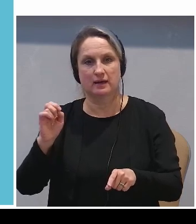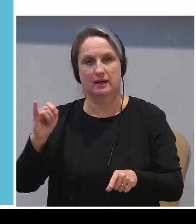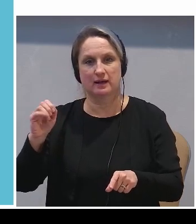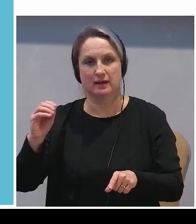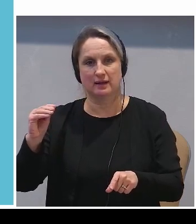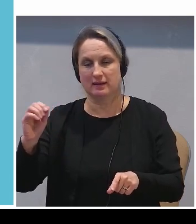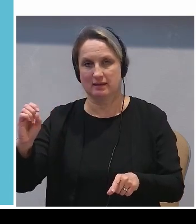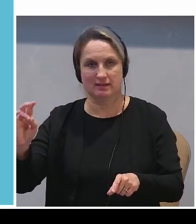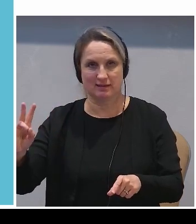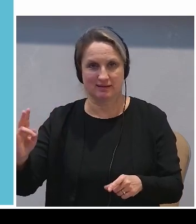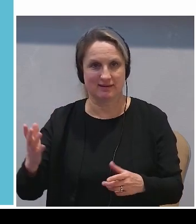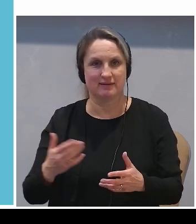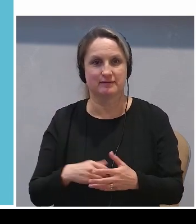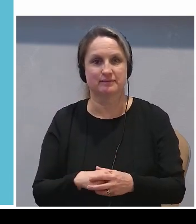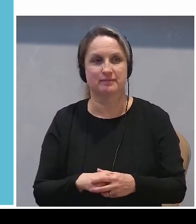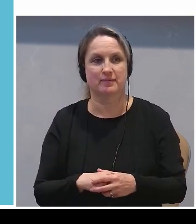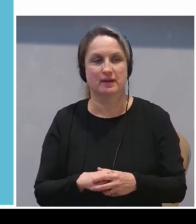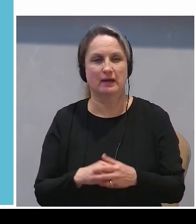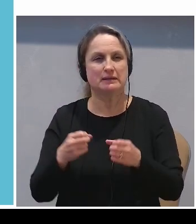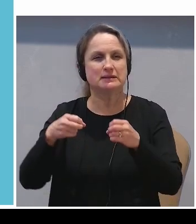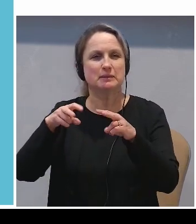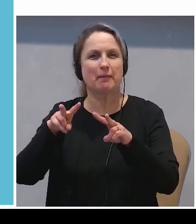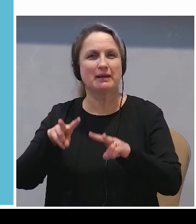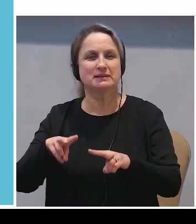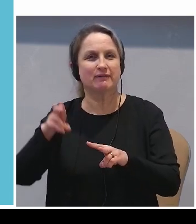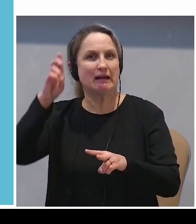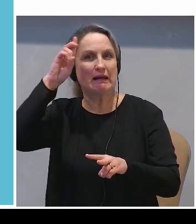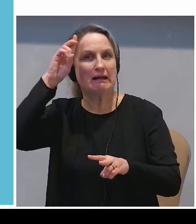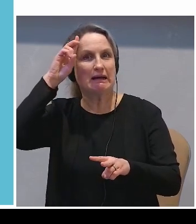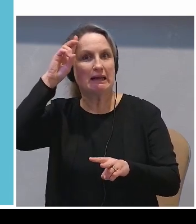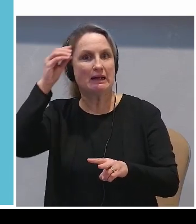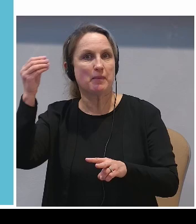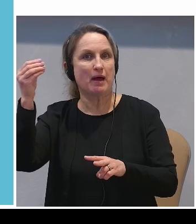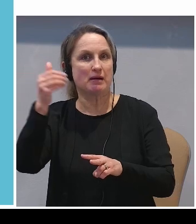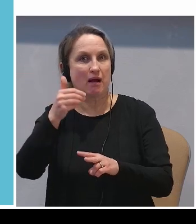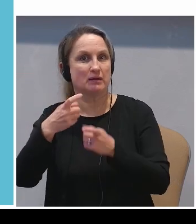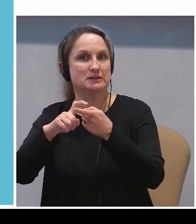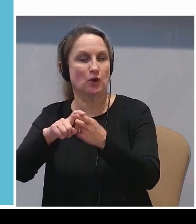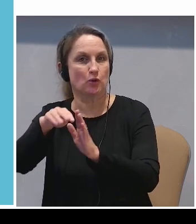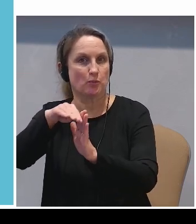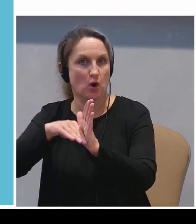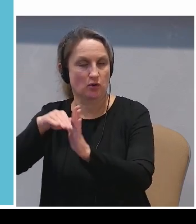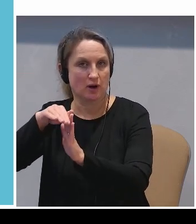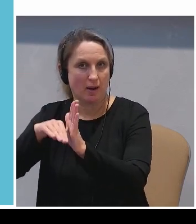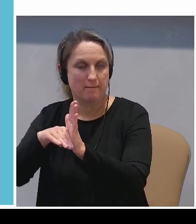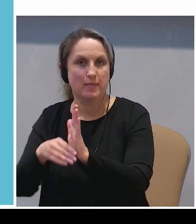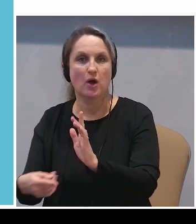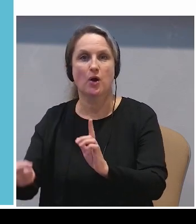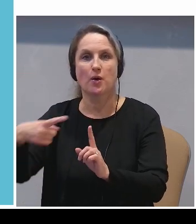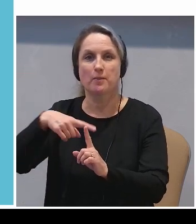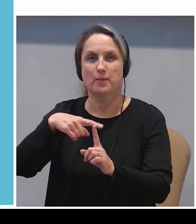the different countries. And then the Innovation Medicine Initiative is public-private. So it's money from the European